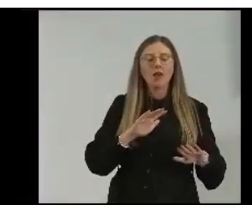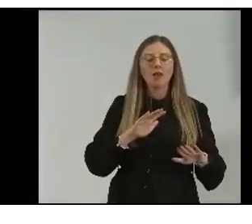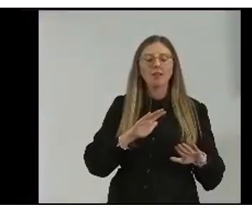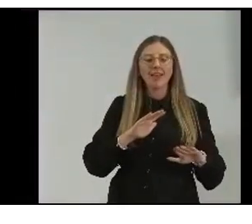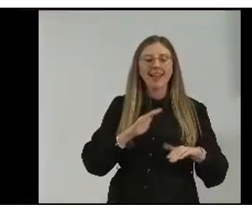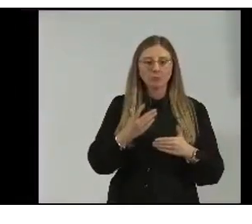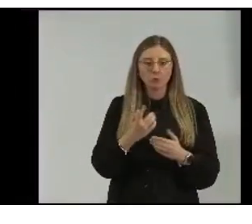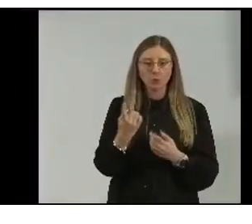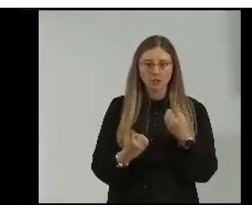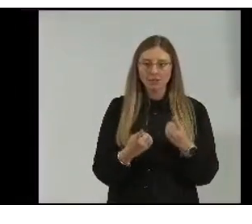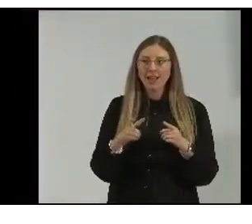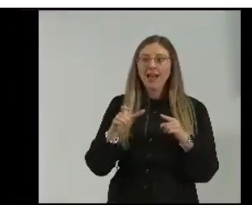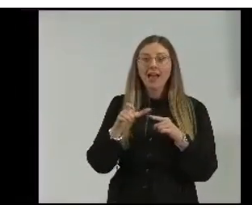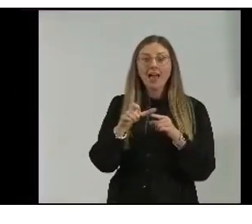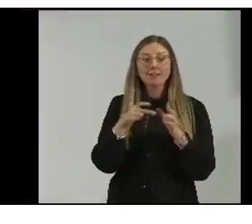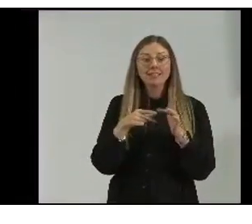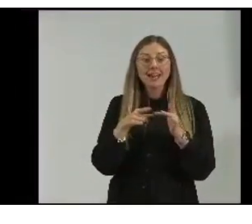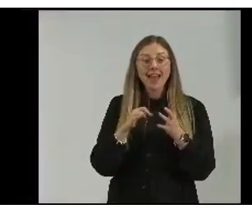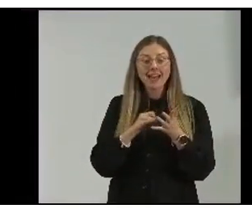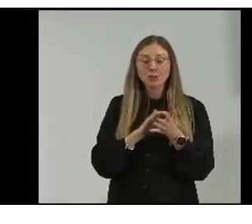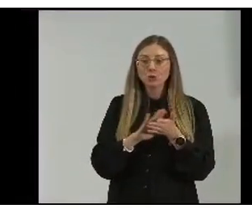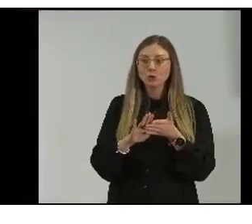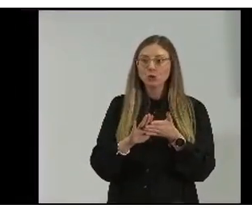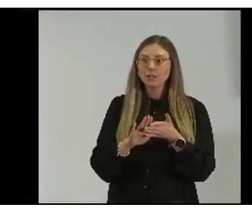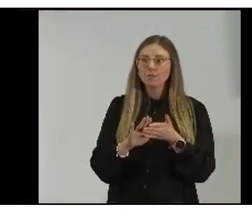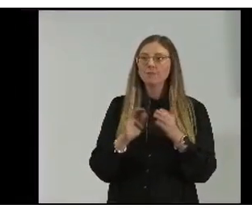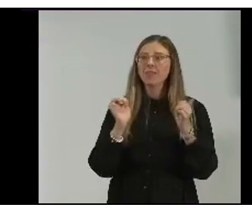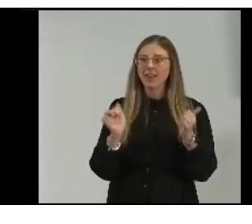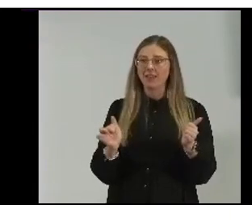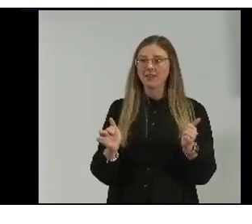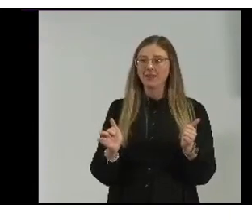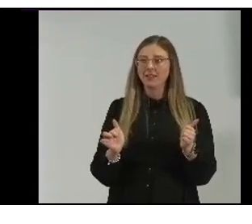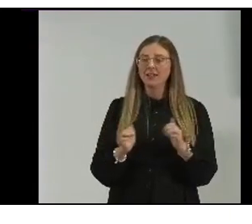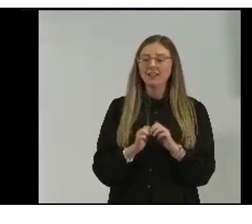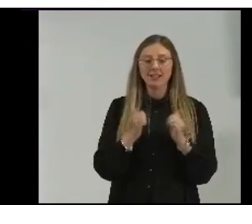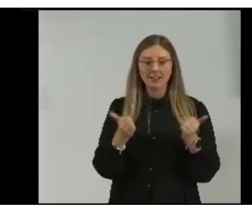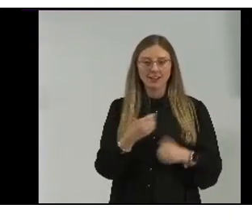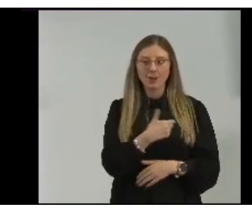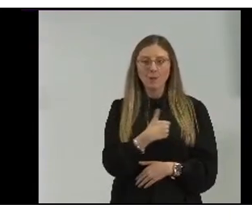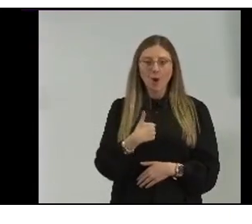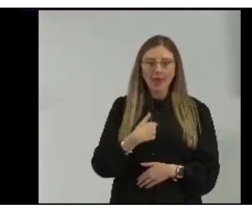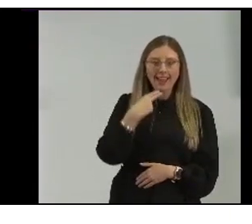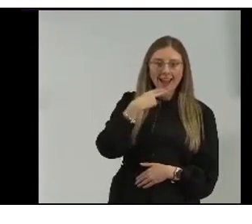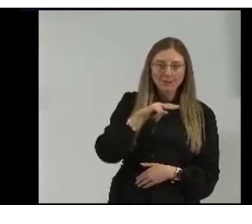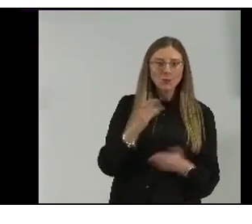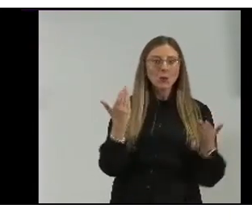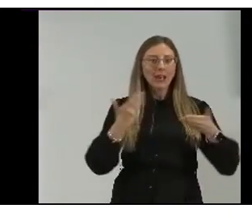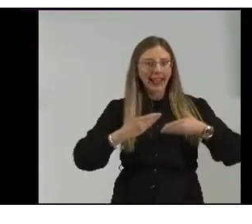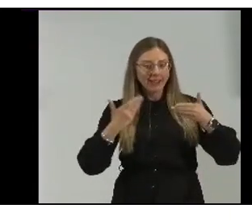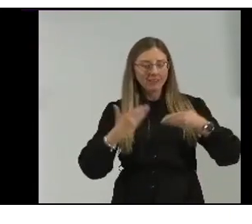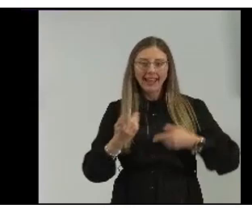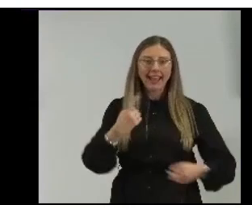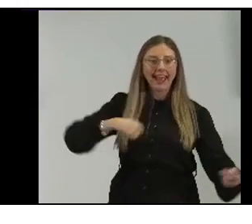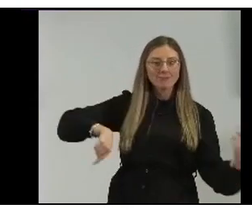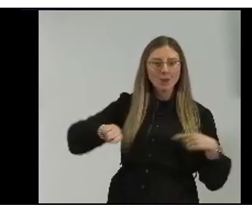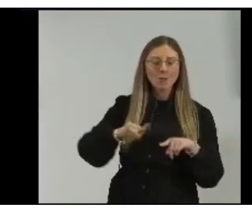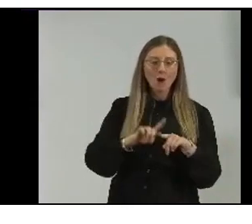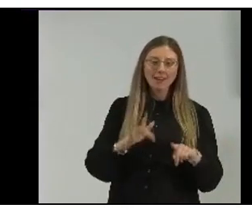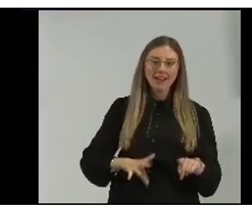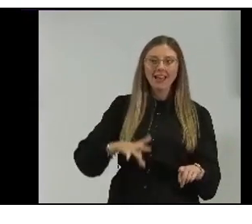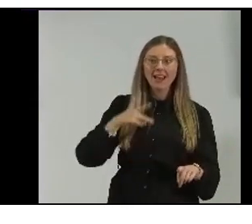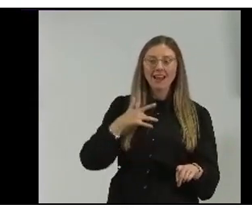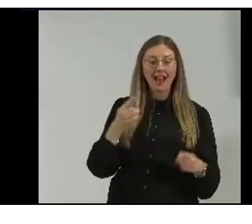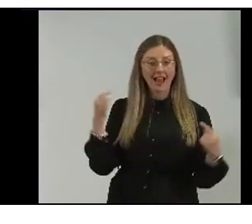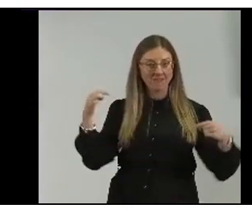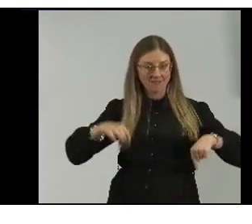think, Dinesh, should we start with you, please? Absolutely, yeah. So good morning, good afternoon, and good evening to everyone joining live in the